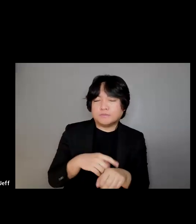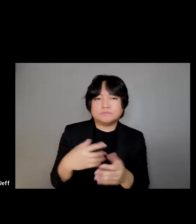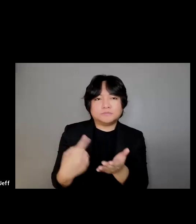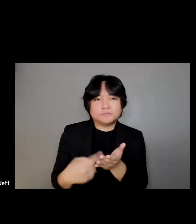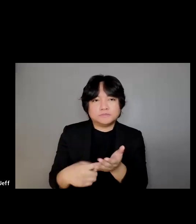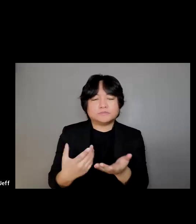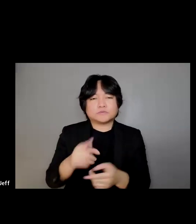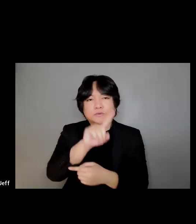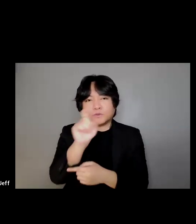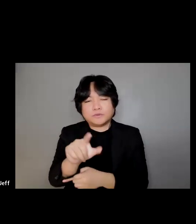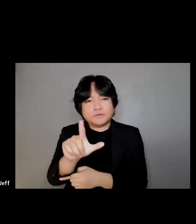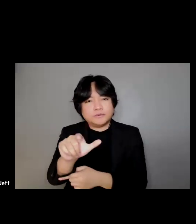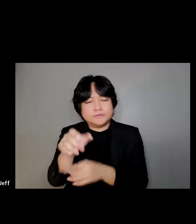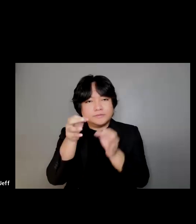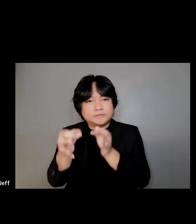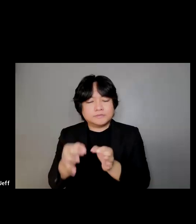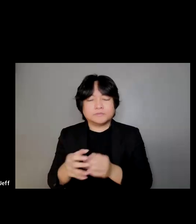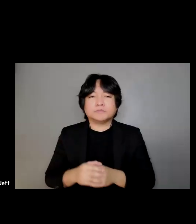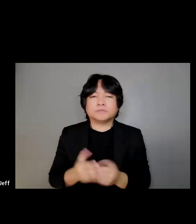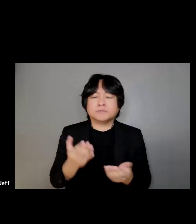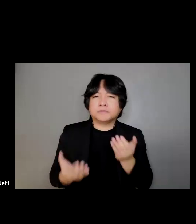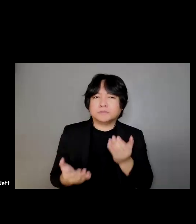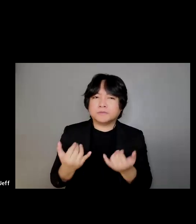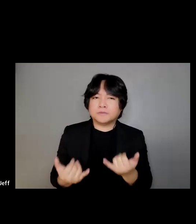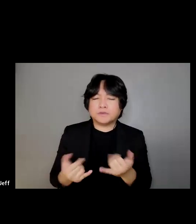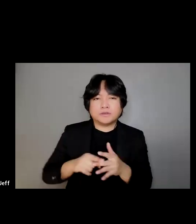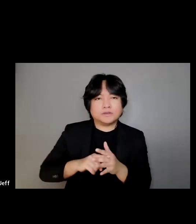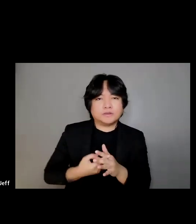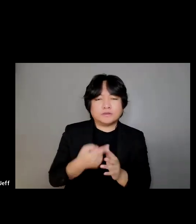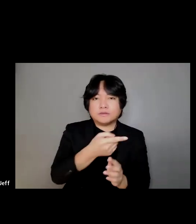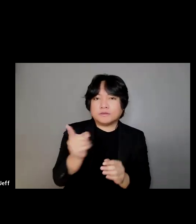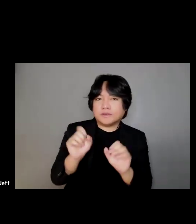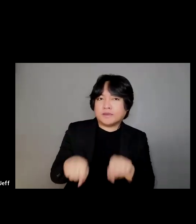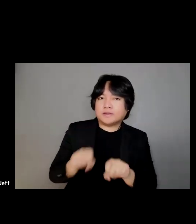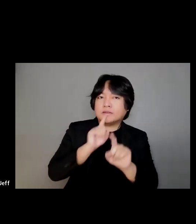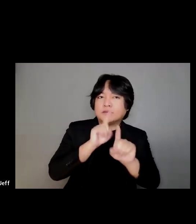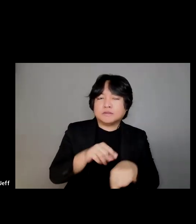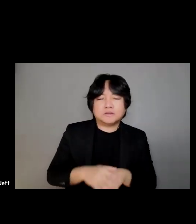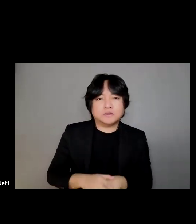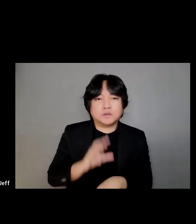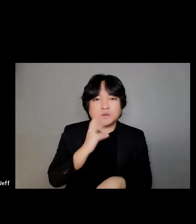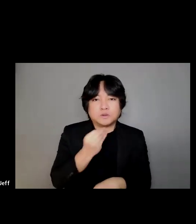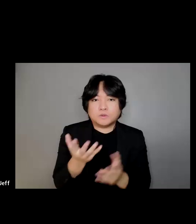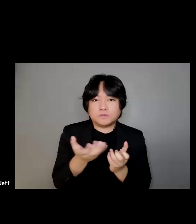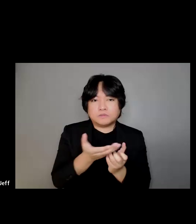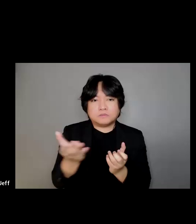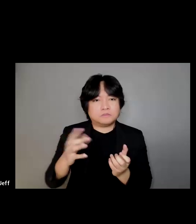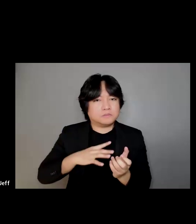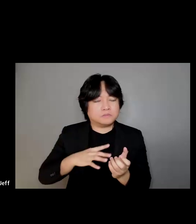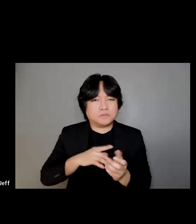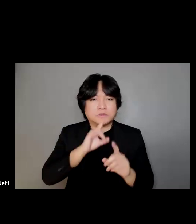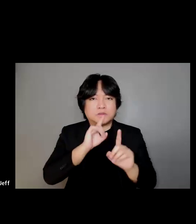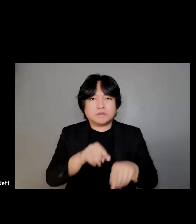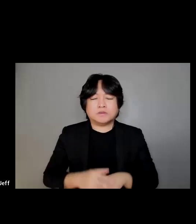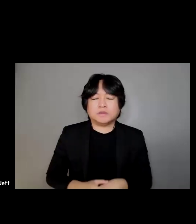later. Siguro, just to start, and anyone can answer, whoever wants to go first. Siguro, as a